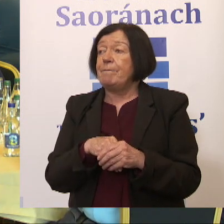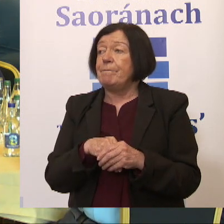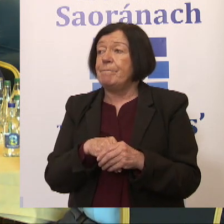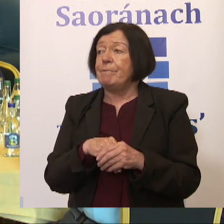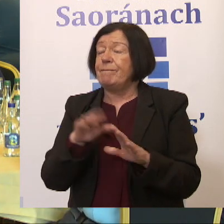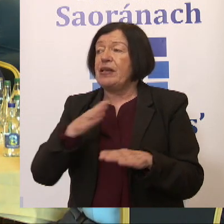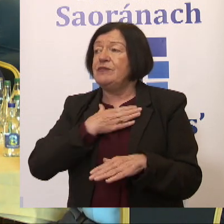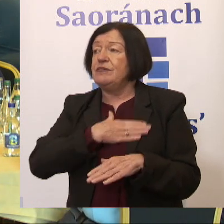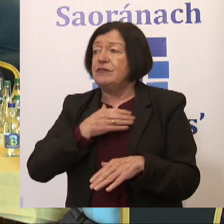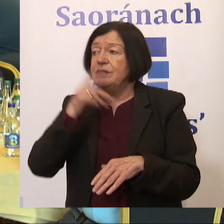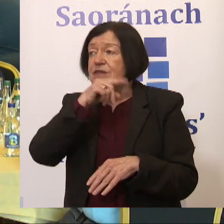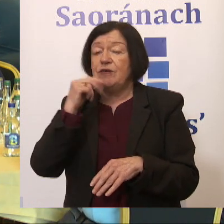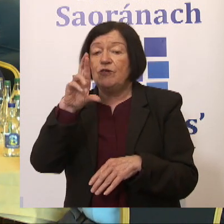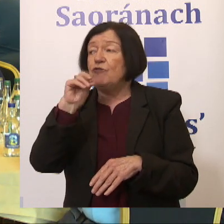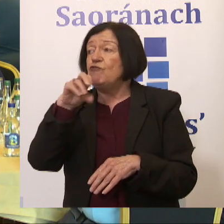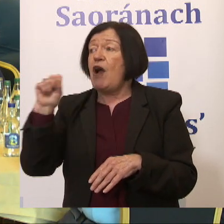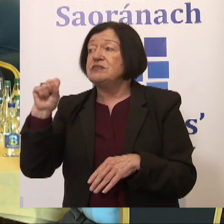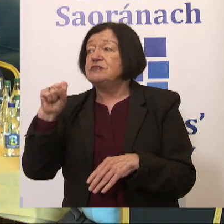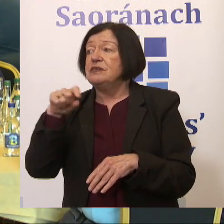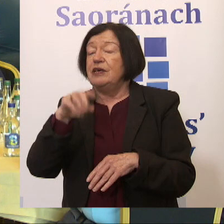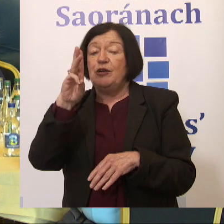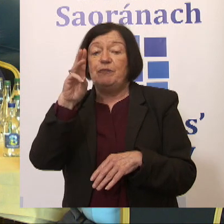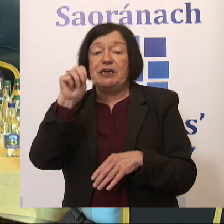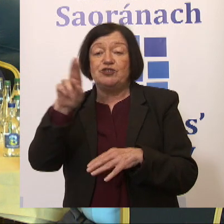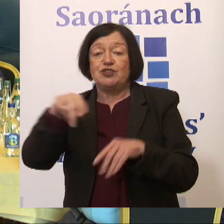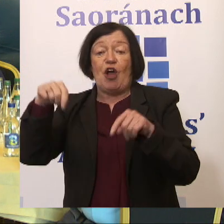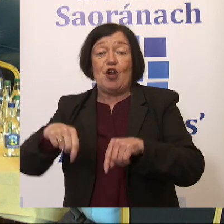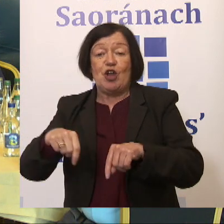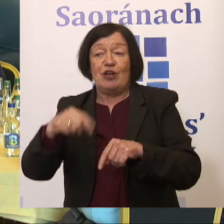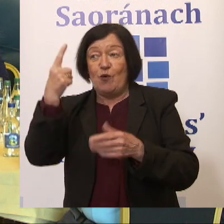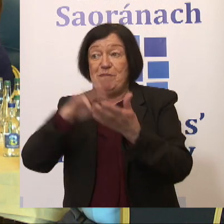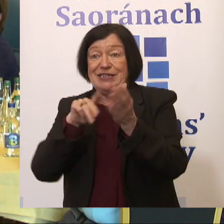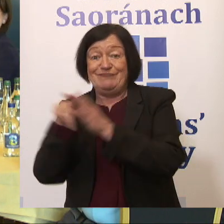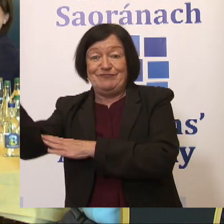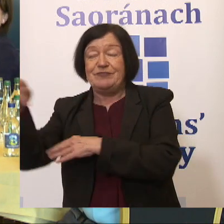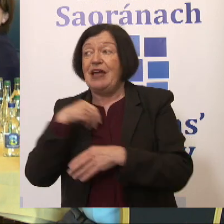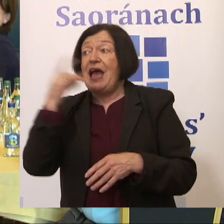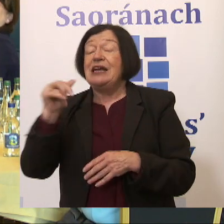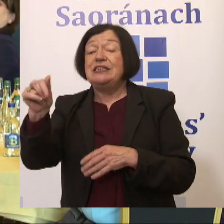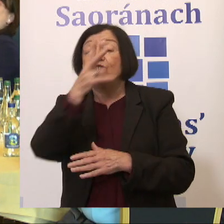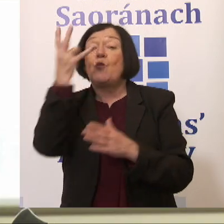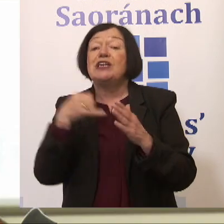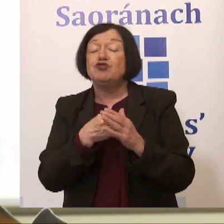Yeah, sorry. My name is Ross Peters. Absent for a second. I'll just ask his question.